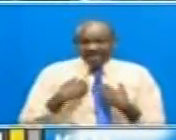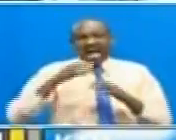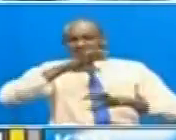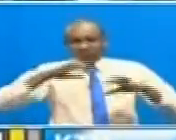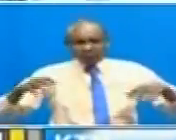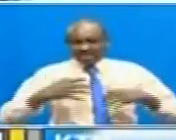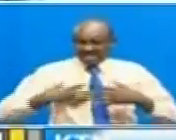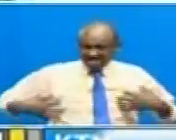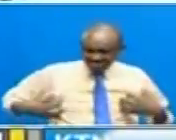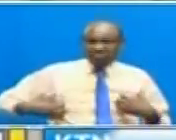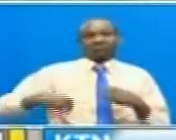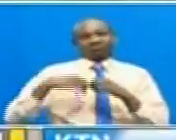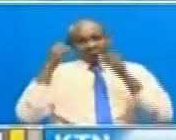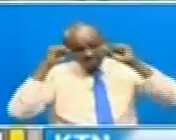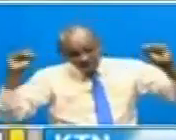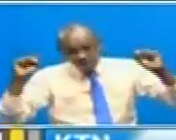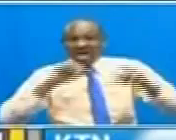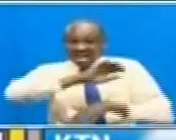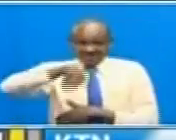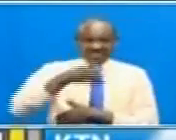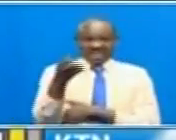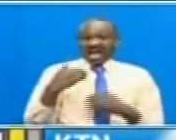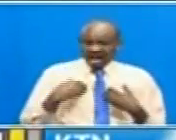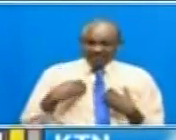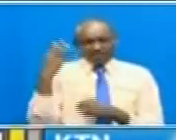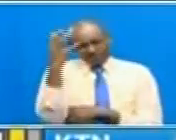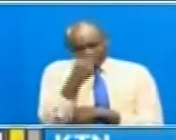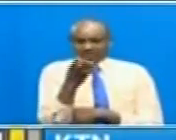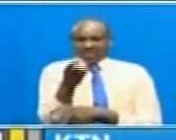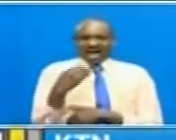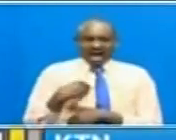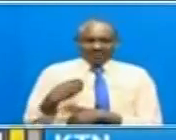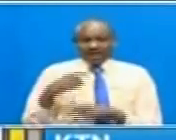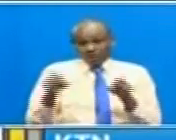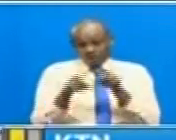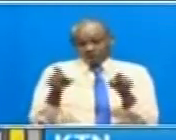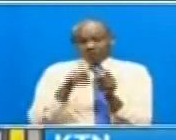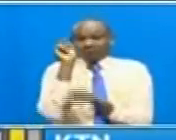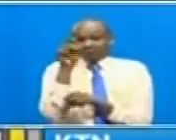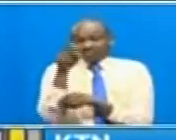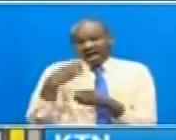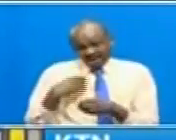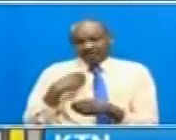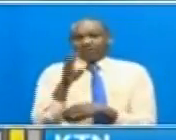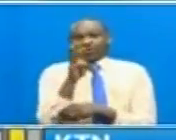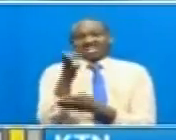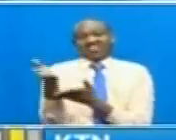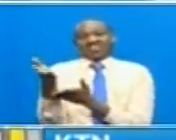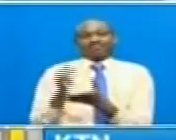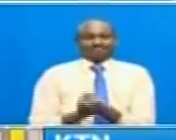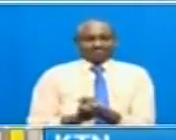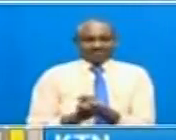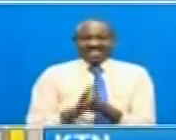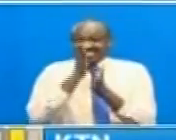as zebras, gazelles, buffaloes, and elephants, with a beautiful carpet of pink flamingo littered across the salty lake. The